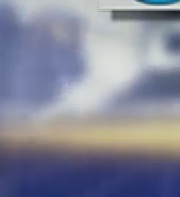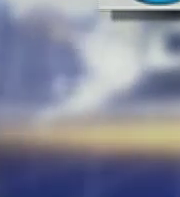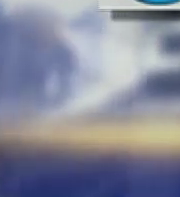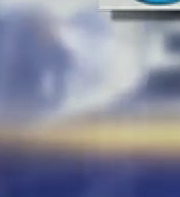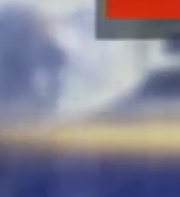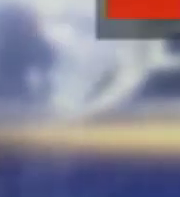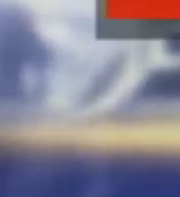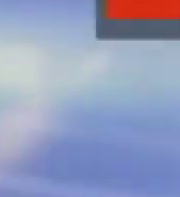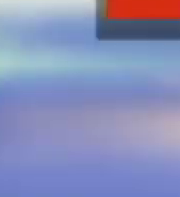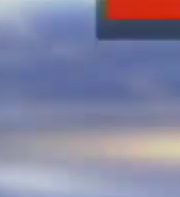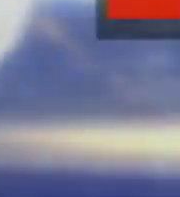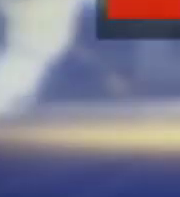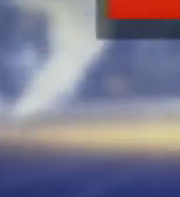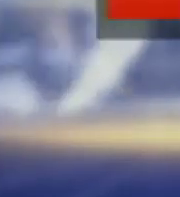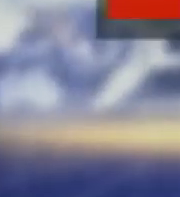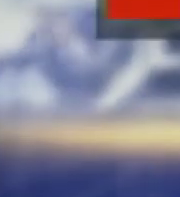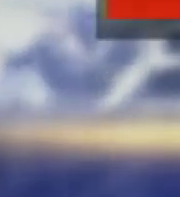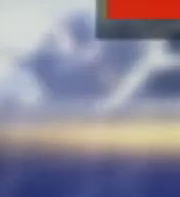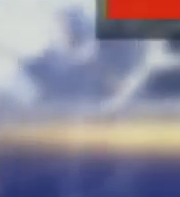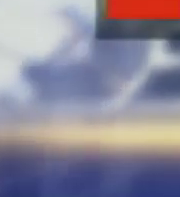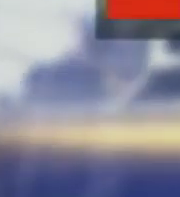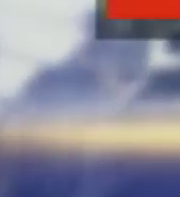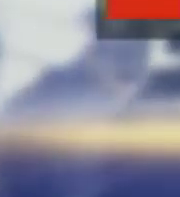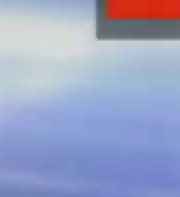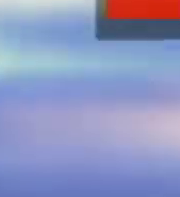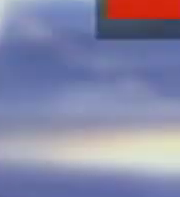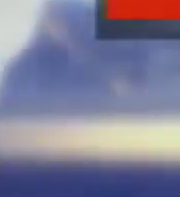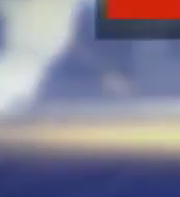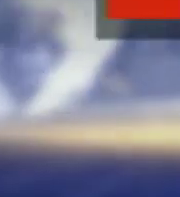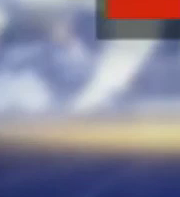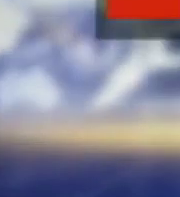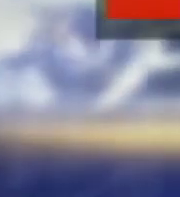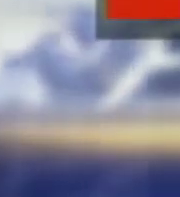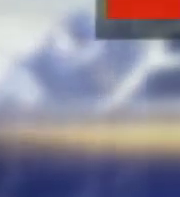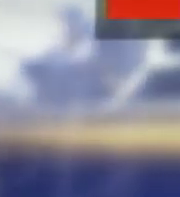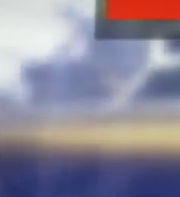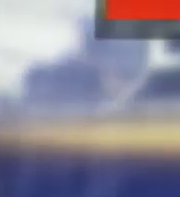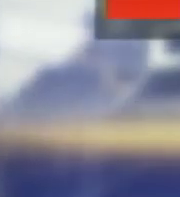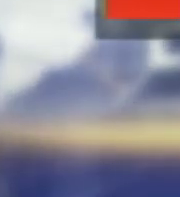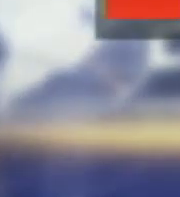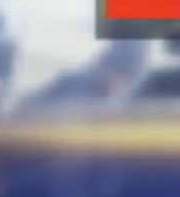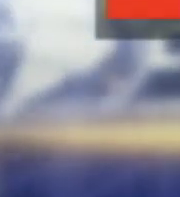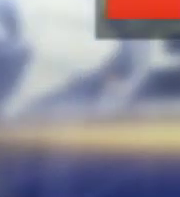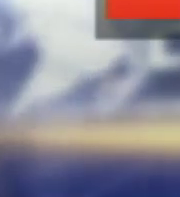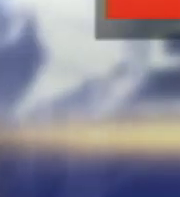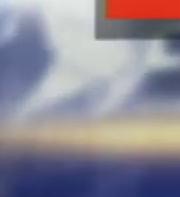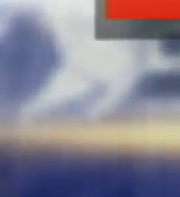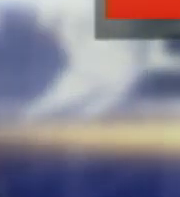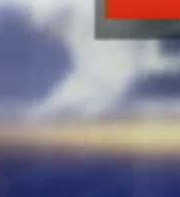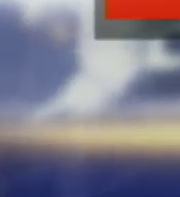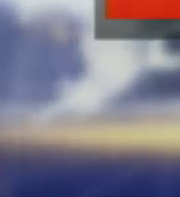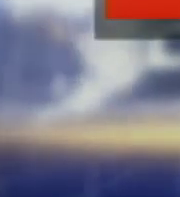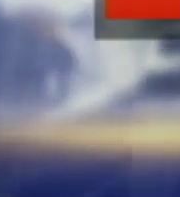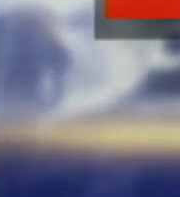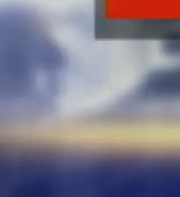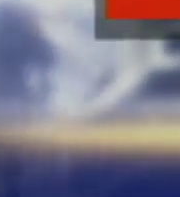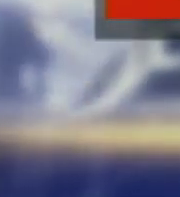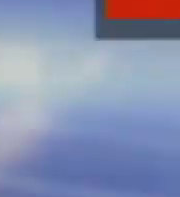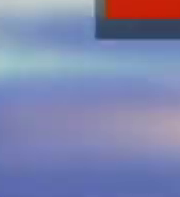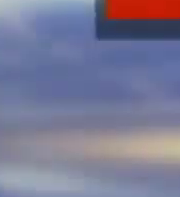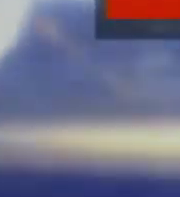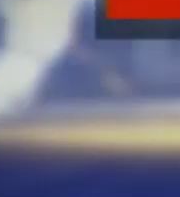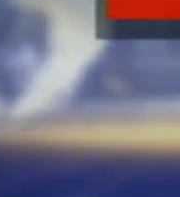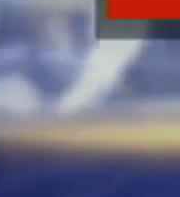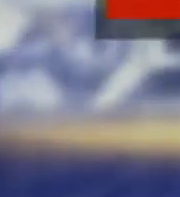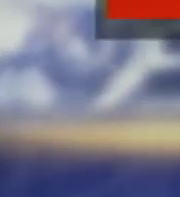during that period. In international business news, Barbados is looking for a Canadian tourist boost. On Christmas Day, Barbados welcomed its newest